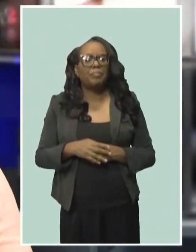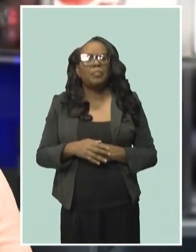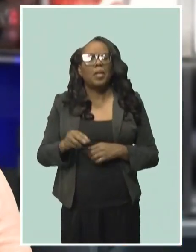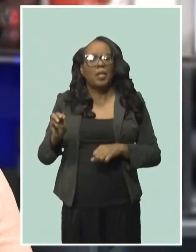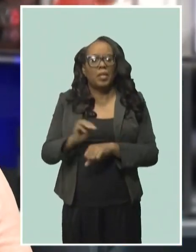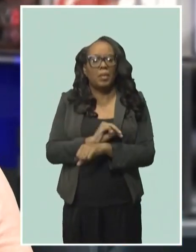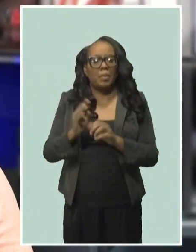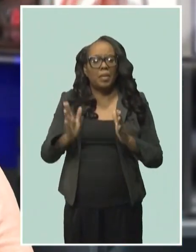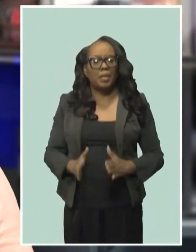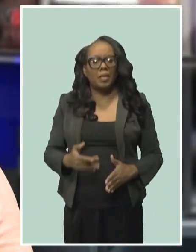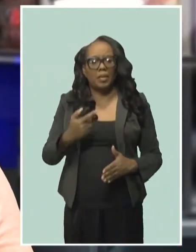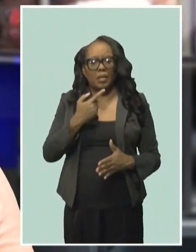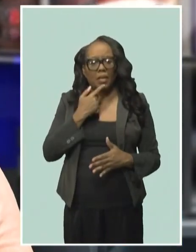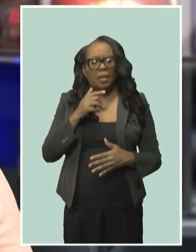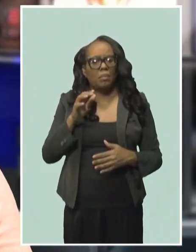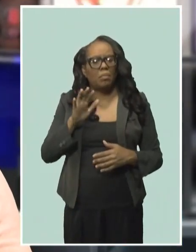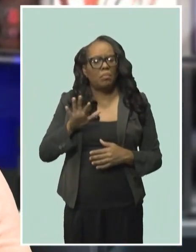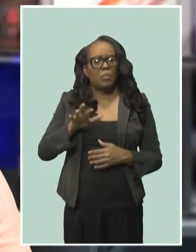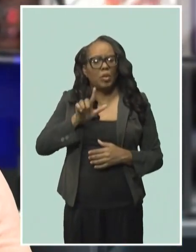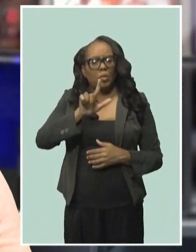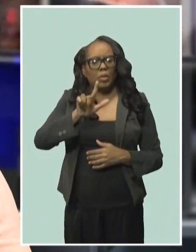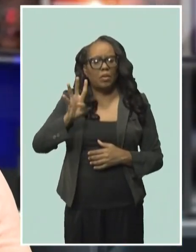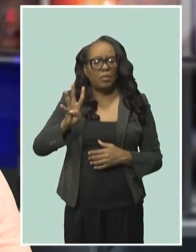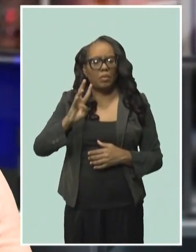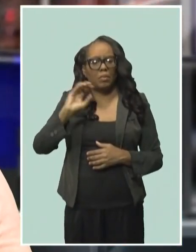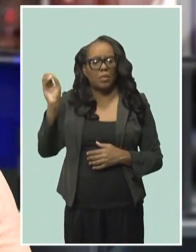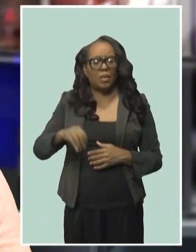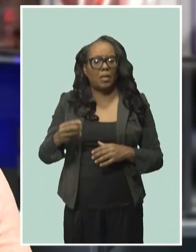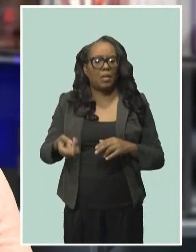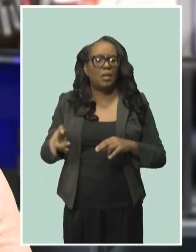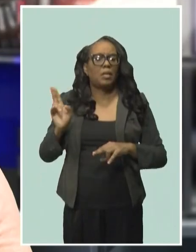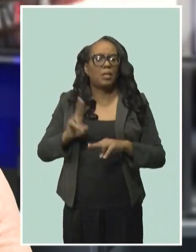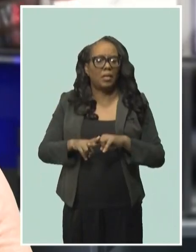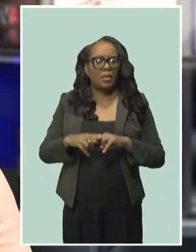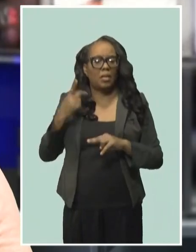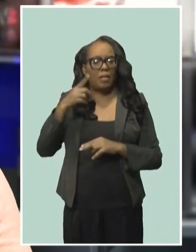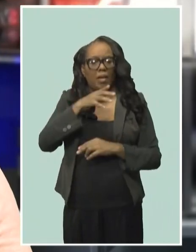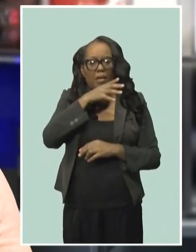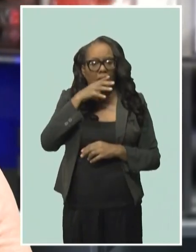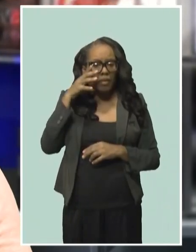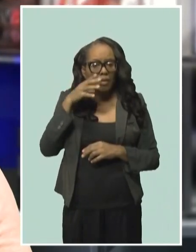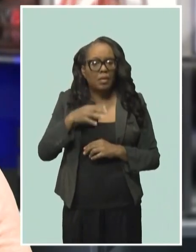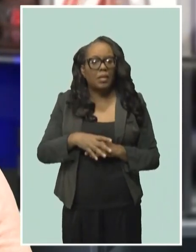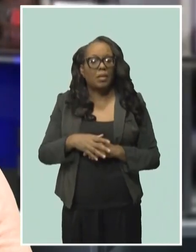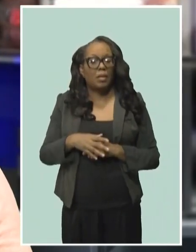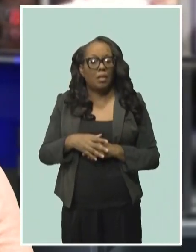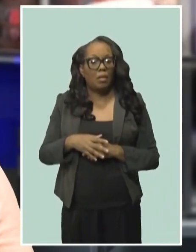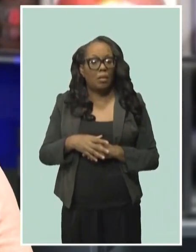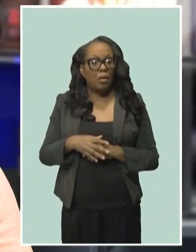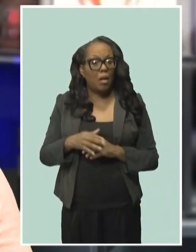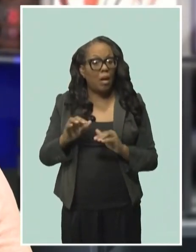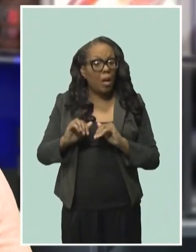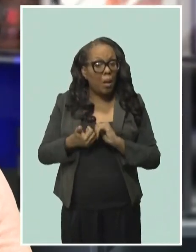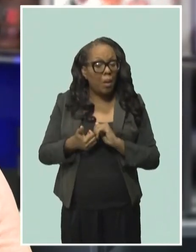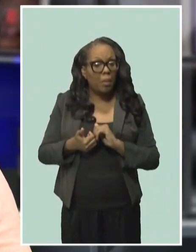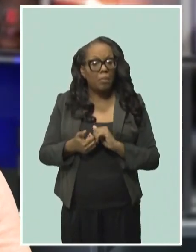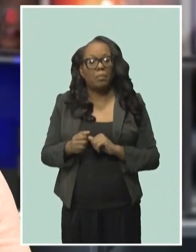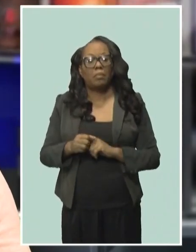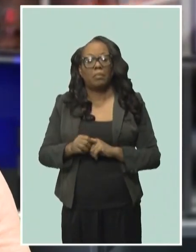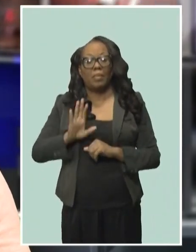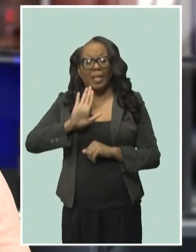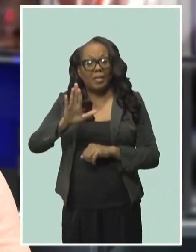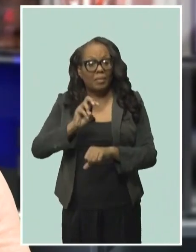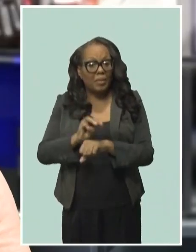says the overall performance points to a 24% increase in the entire agriculture sector. He credits the work of